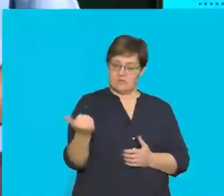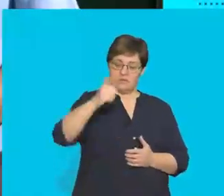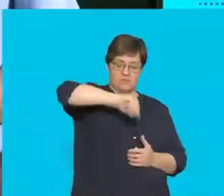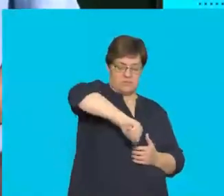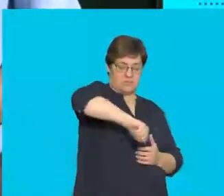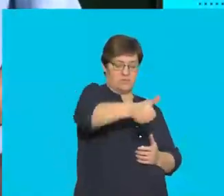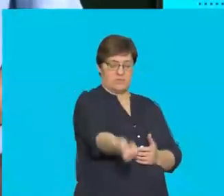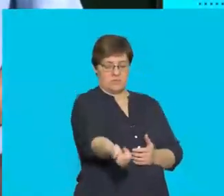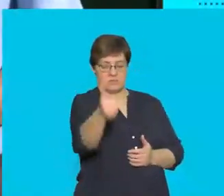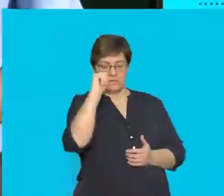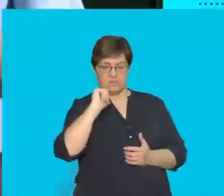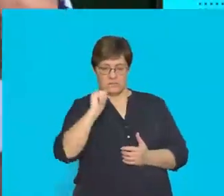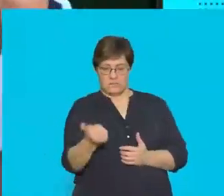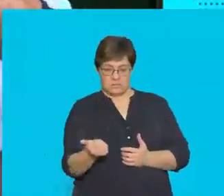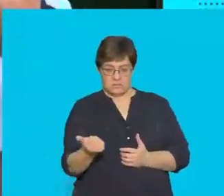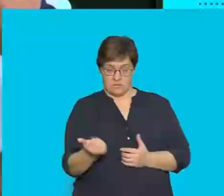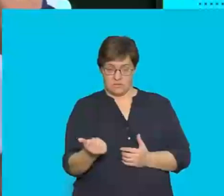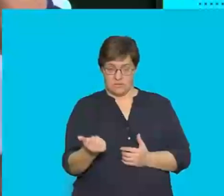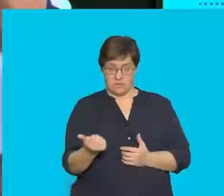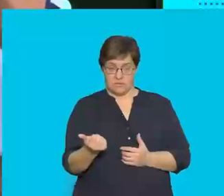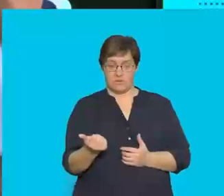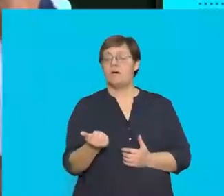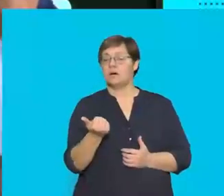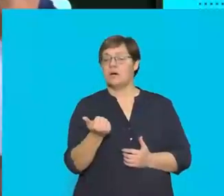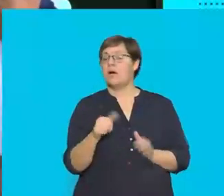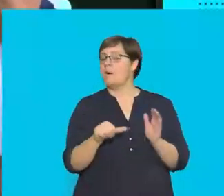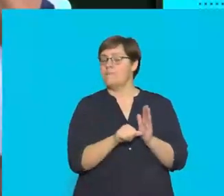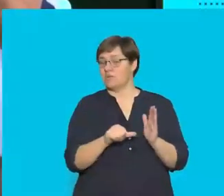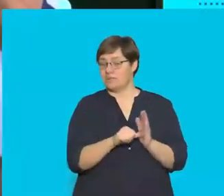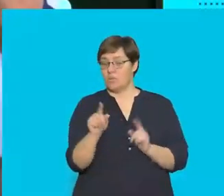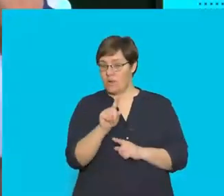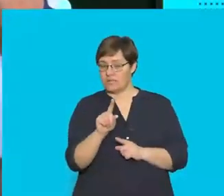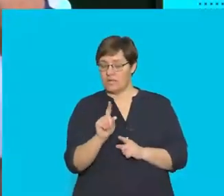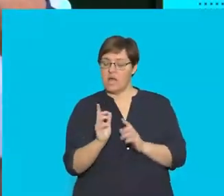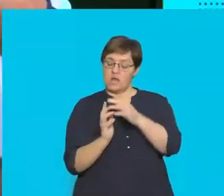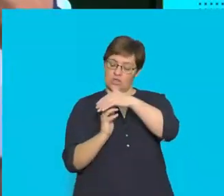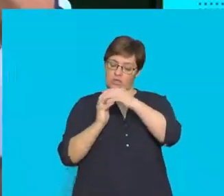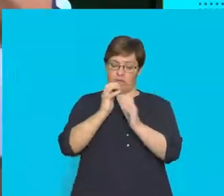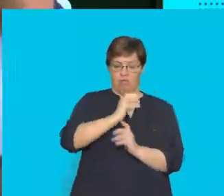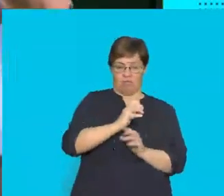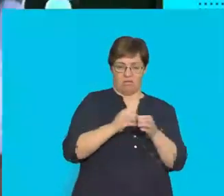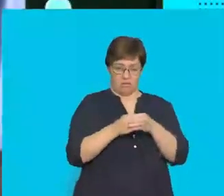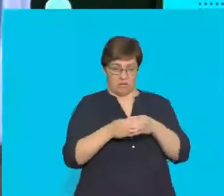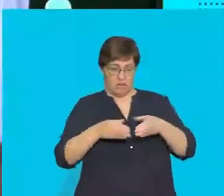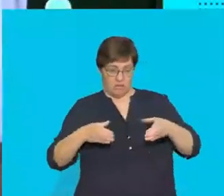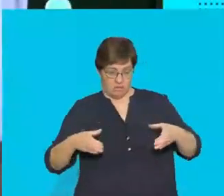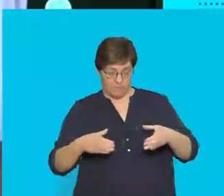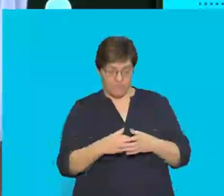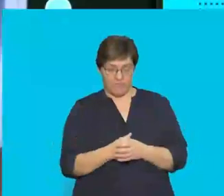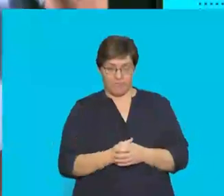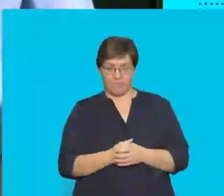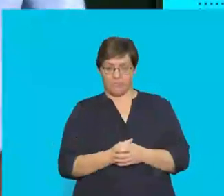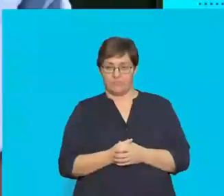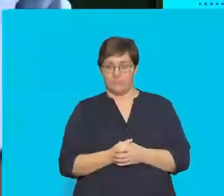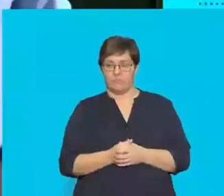whether it's going up or down. The important thing that it's going in a circular direction. If I were to switch it